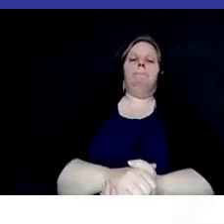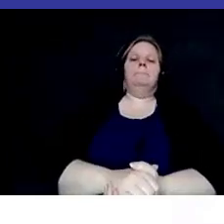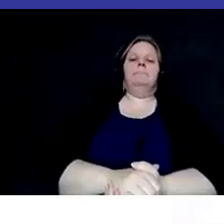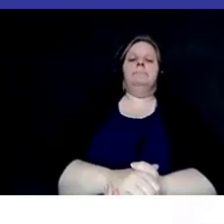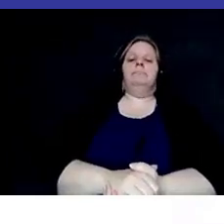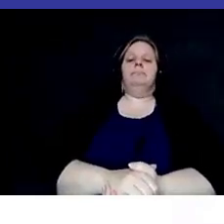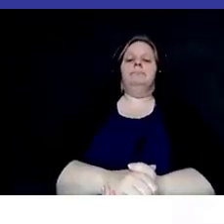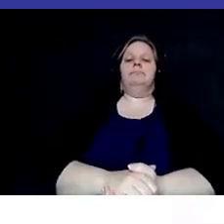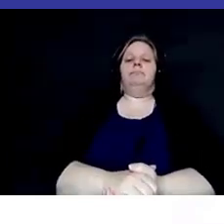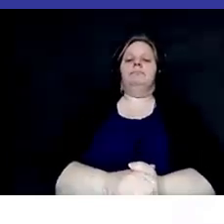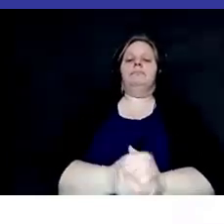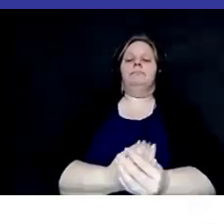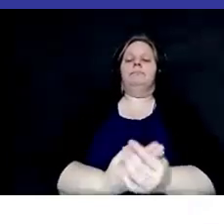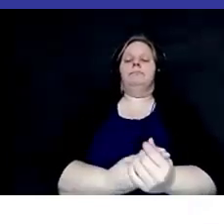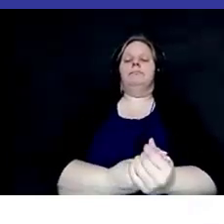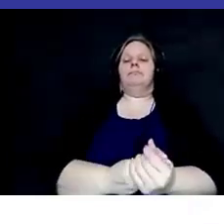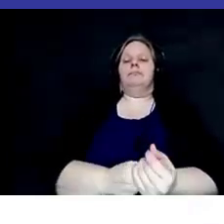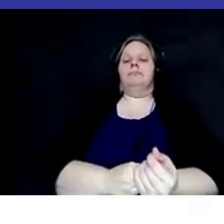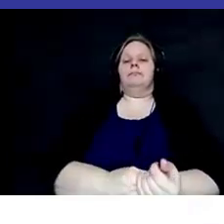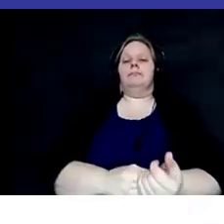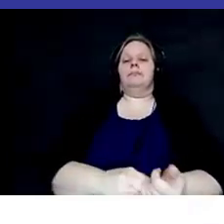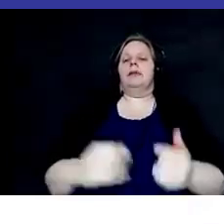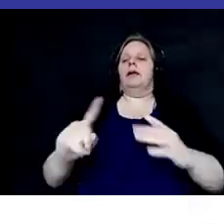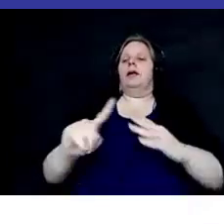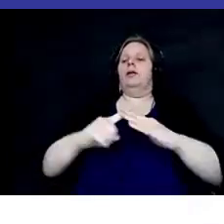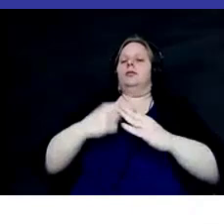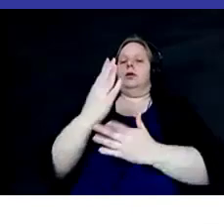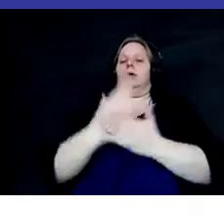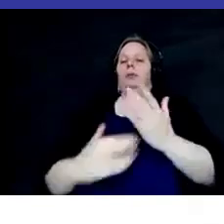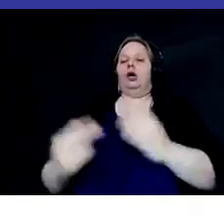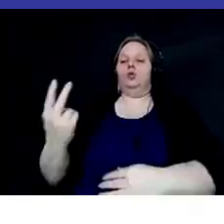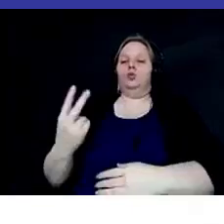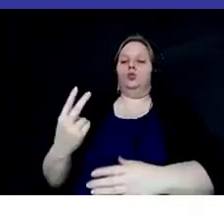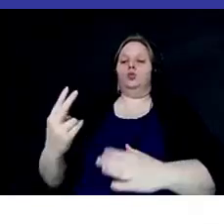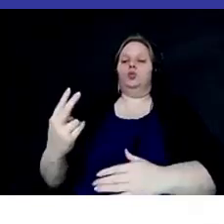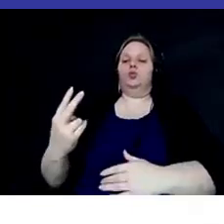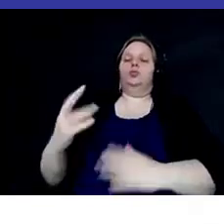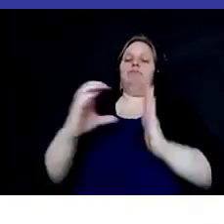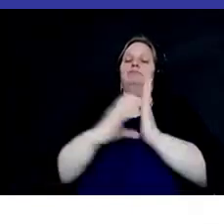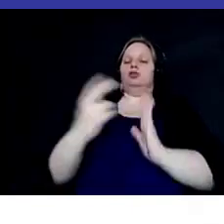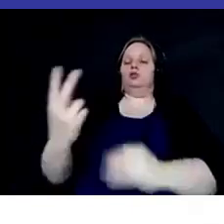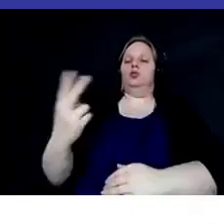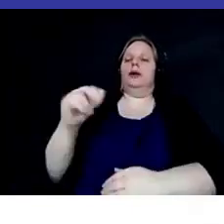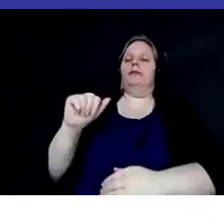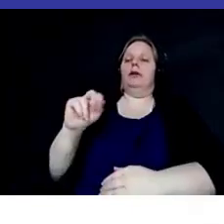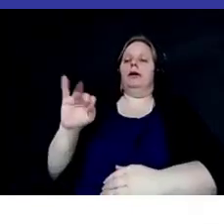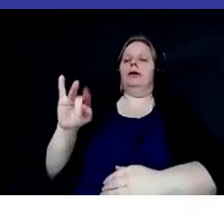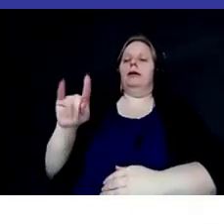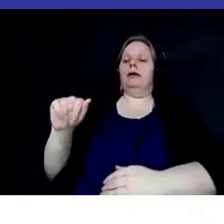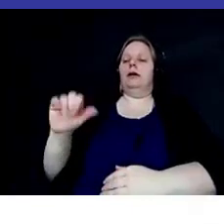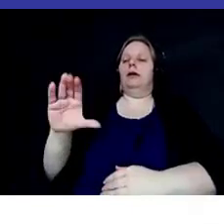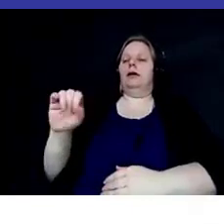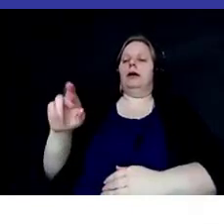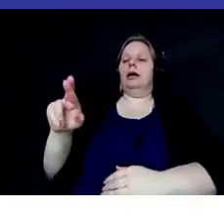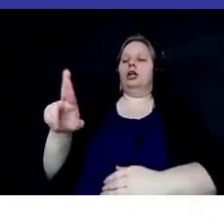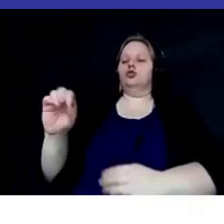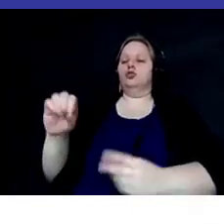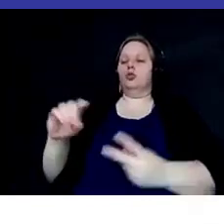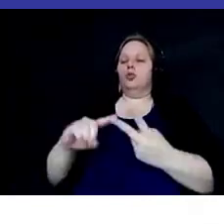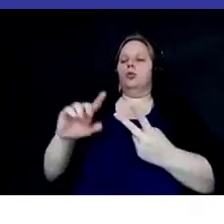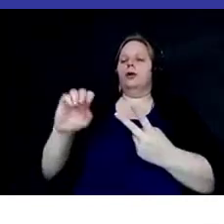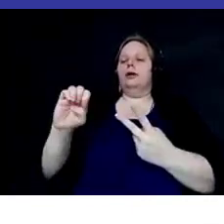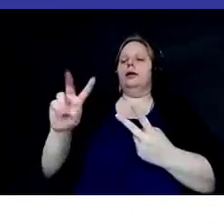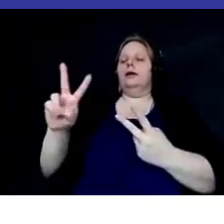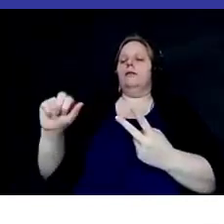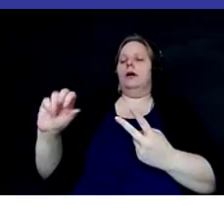With that, we're gonna begin section 2, where we have Anita Castro and Eva Shaw, two of our consultants on the special education